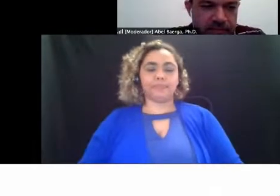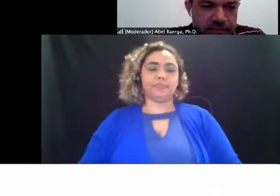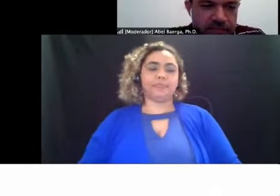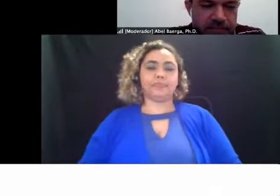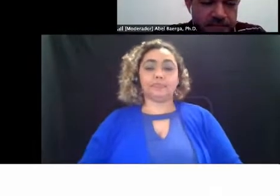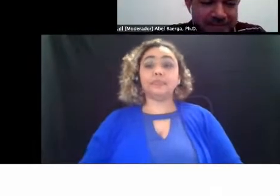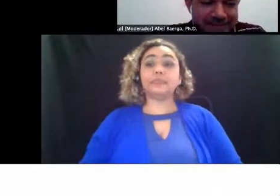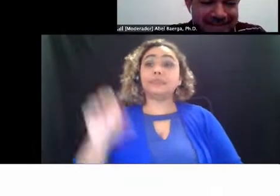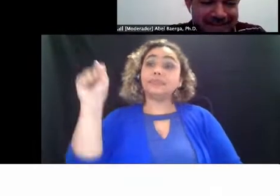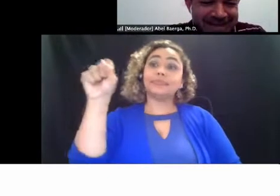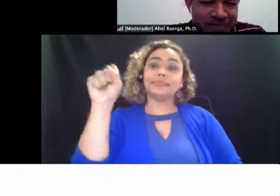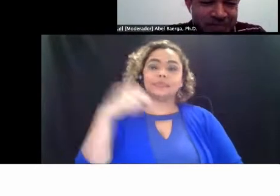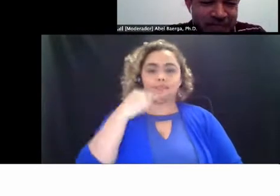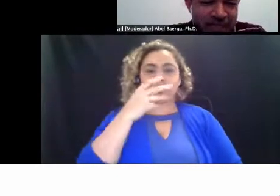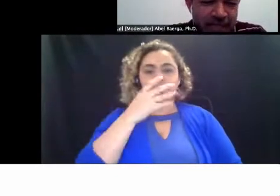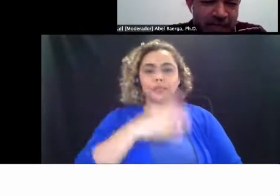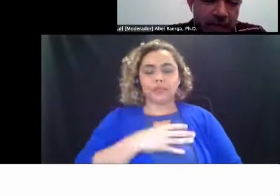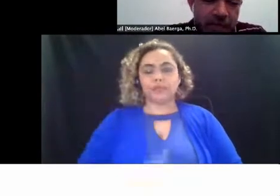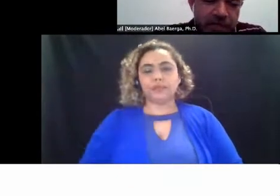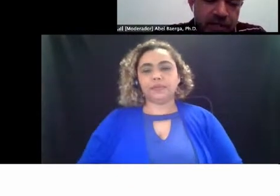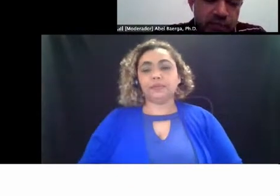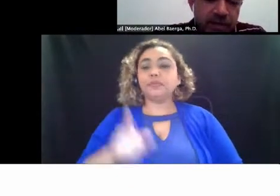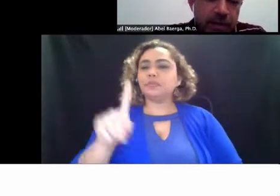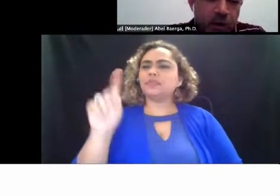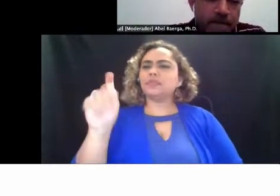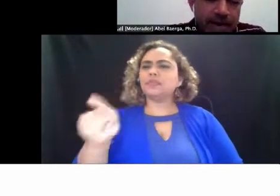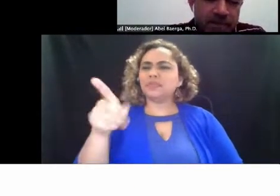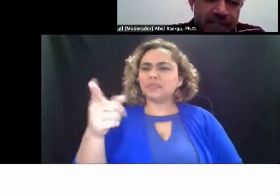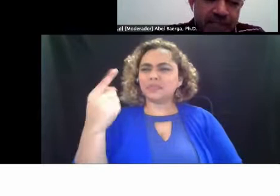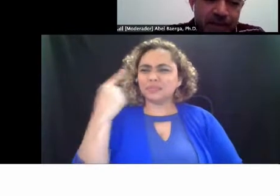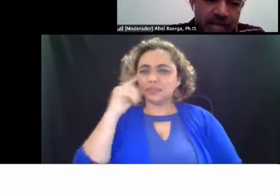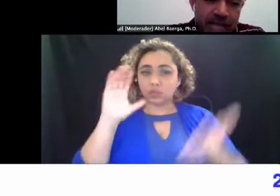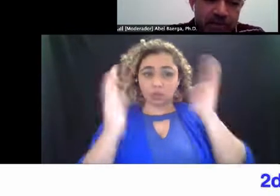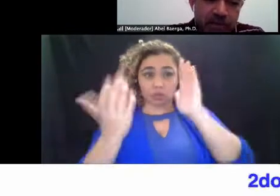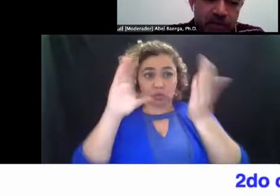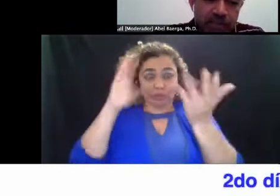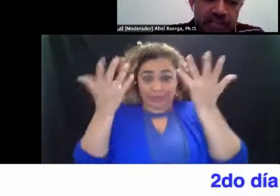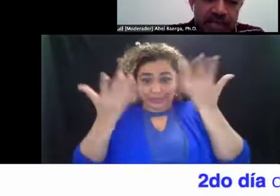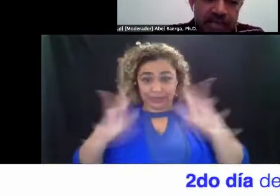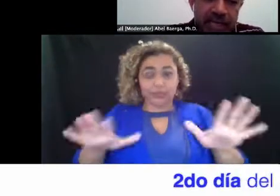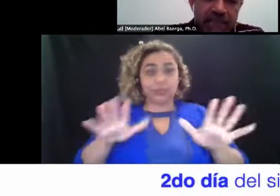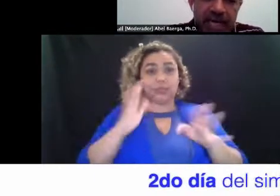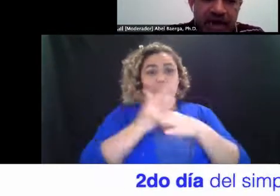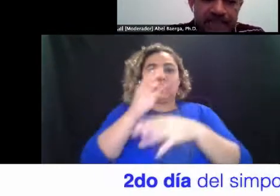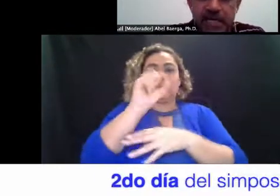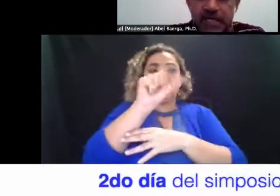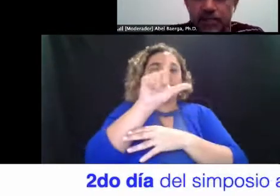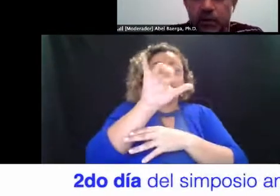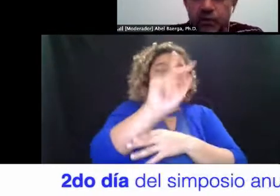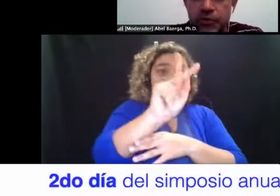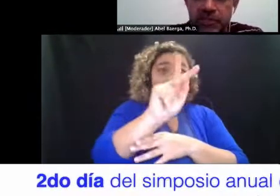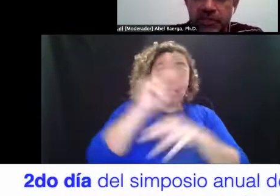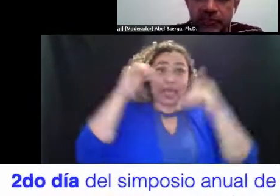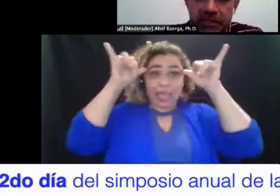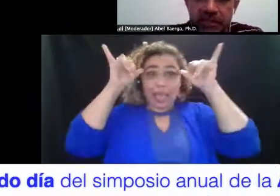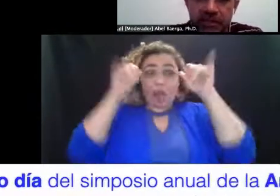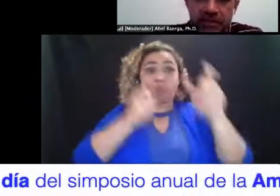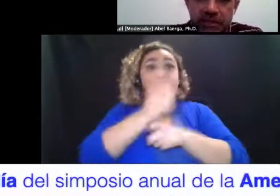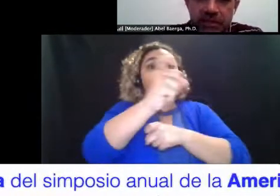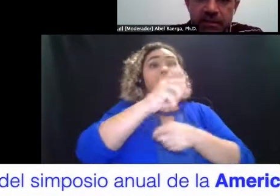Yes. The question is whether a comparison has been made between slick cows that have been exposed to heat